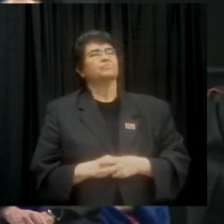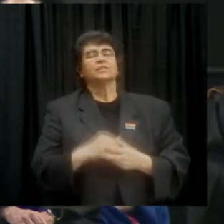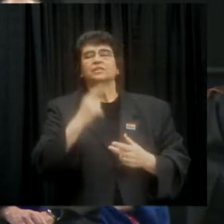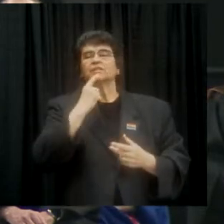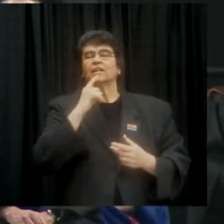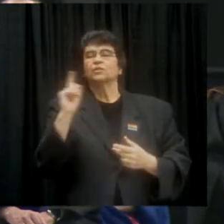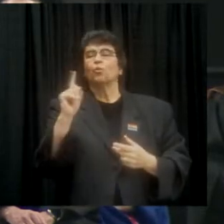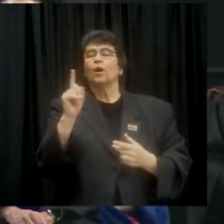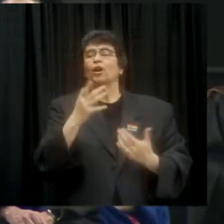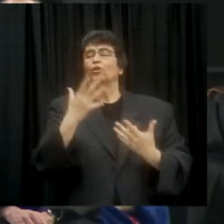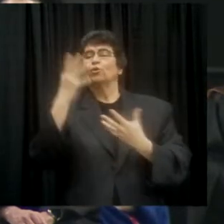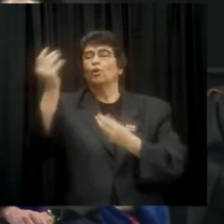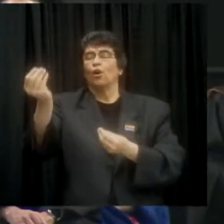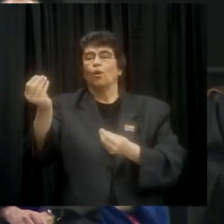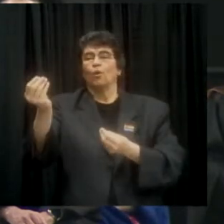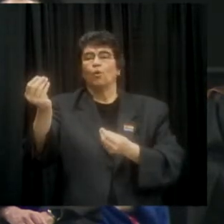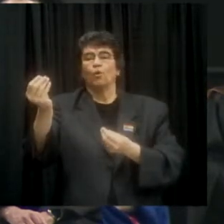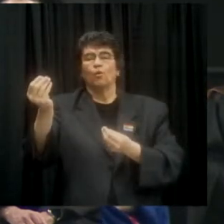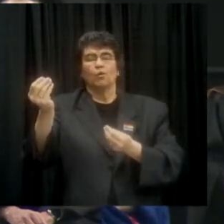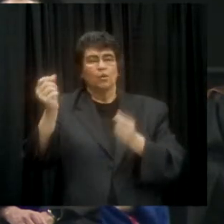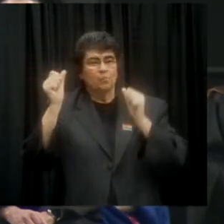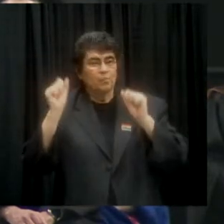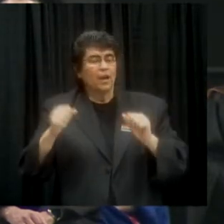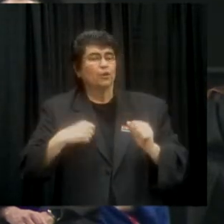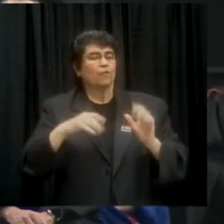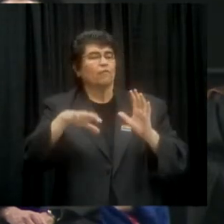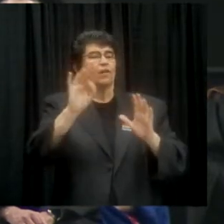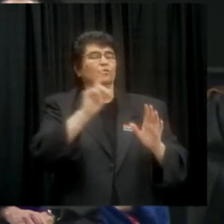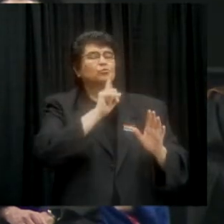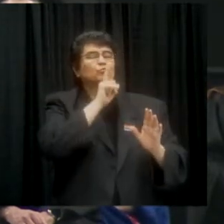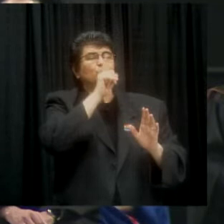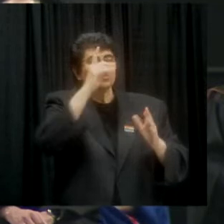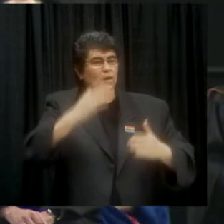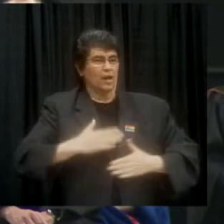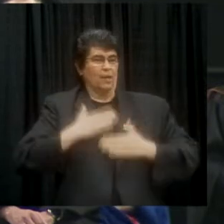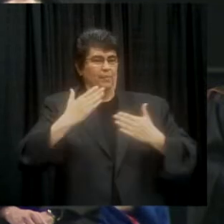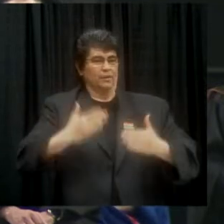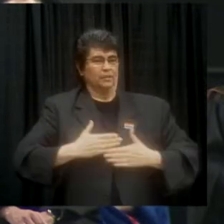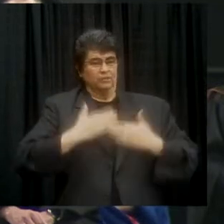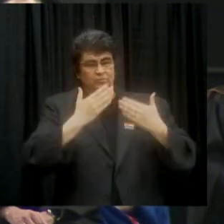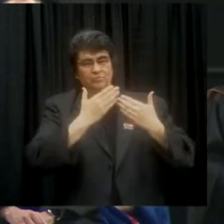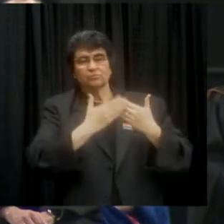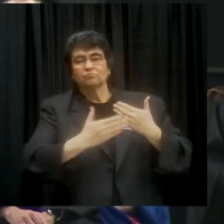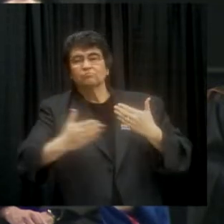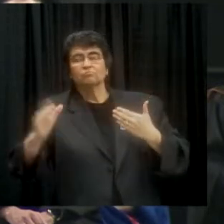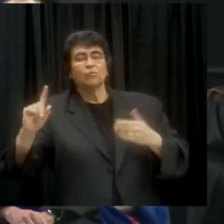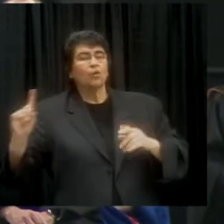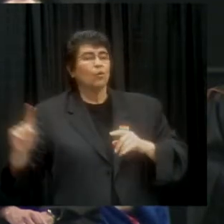wherever you go, may you find true happiness. Wherever you go,